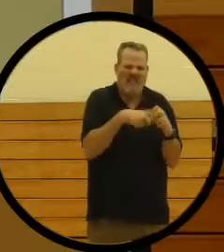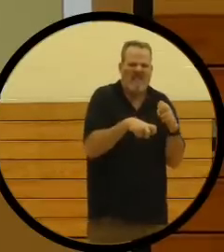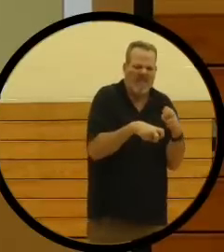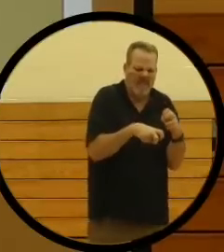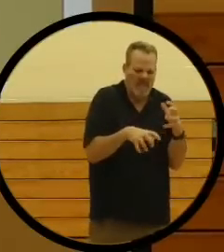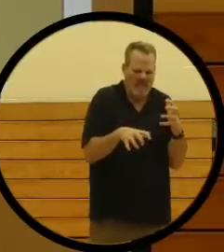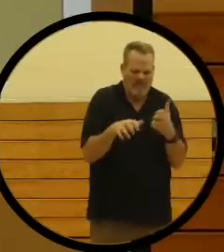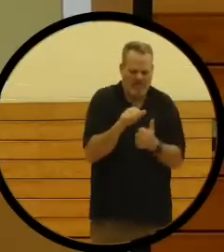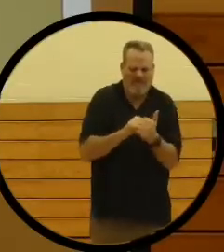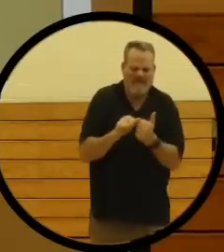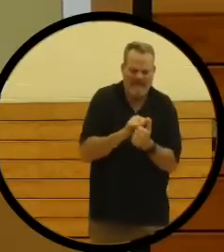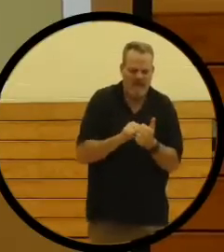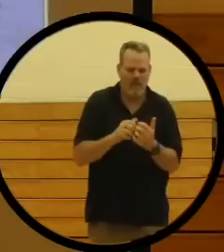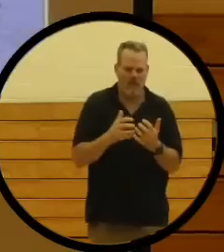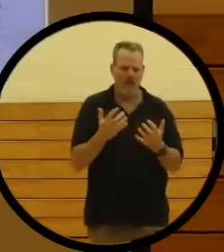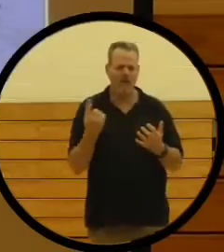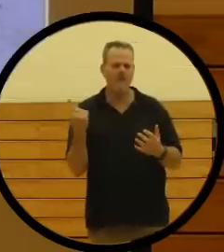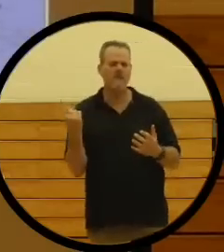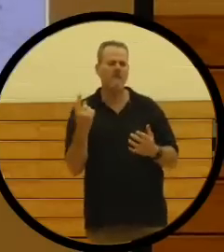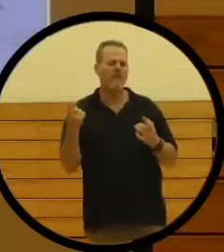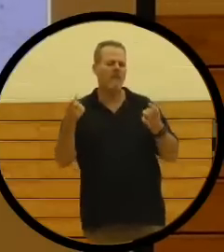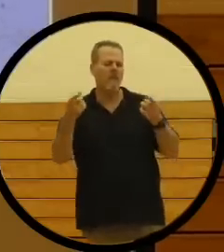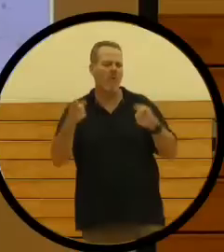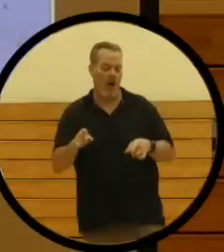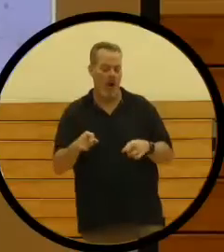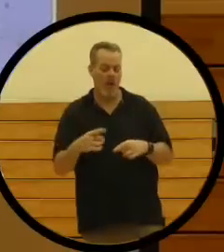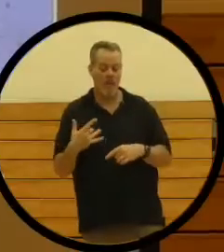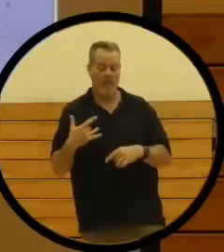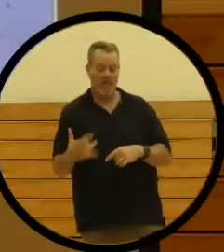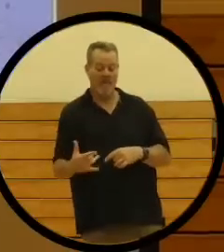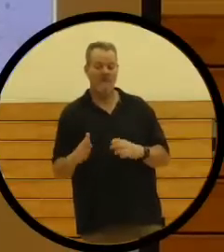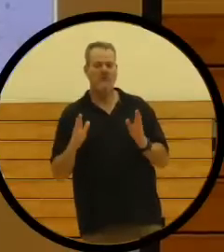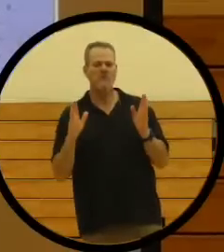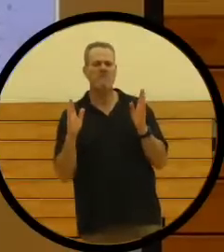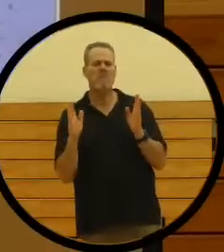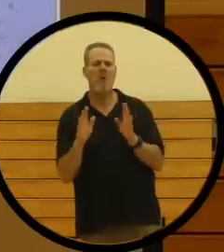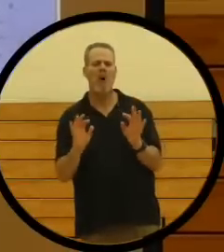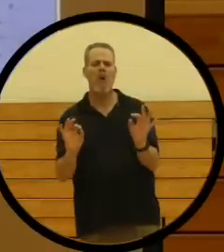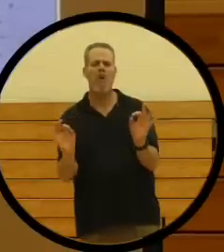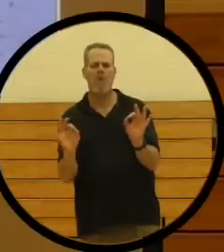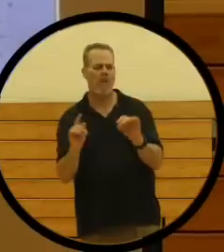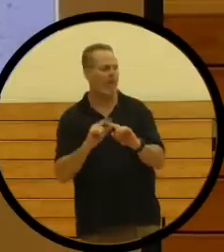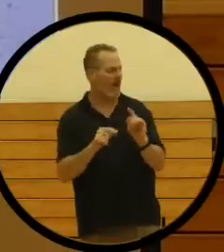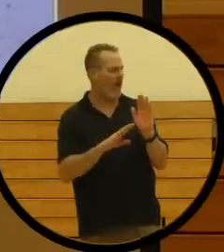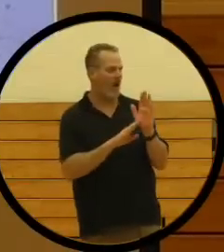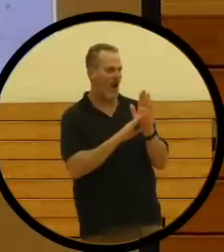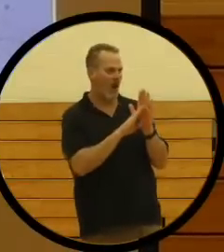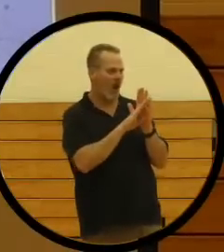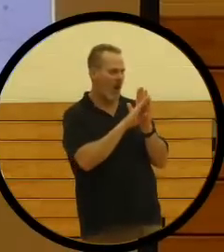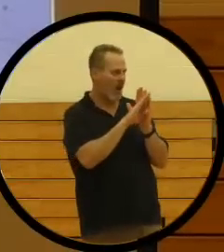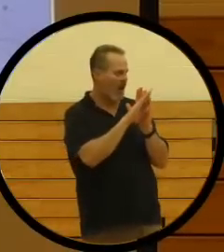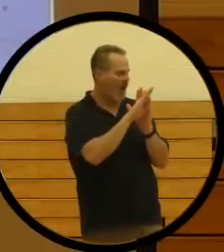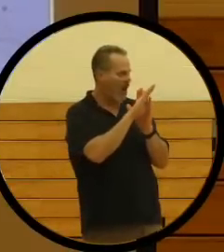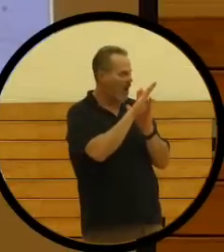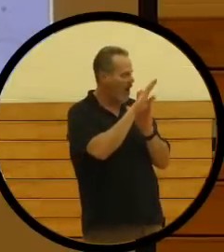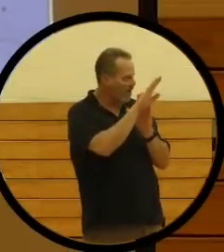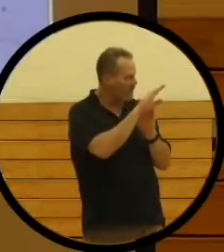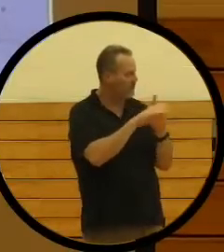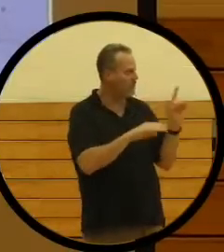going on. And typically these earthquakes have been small. This is just showing how they built up, that in